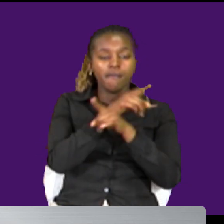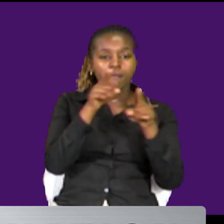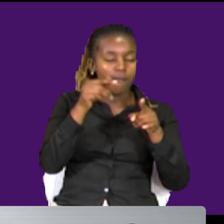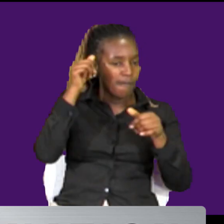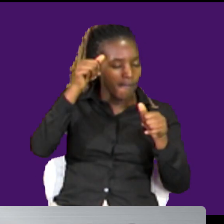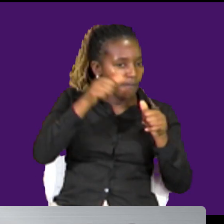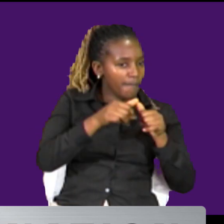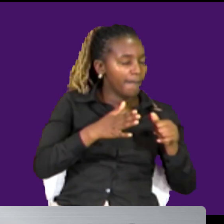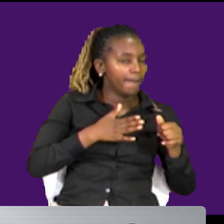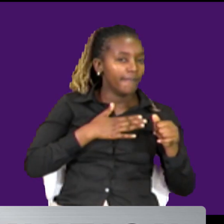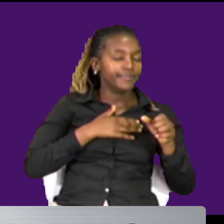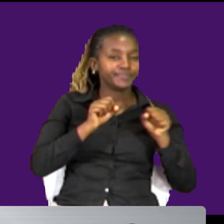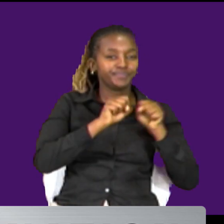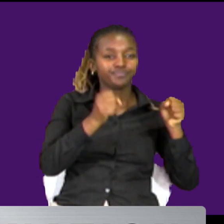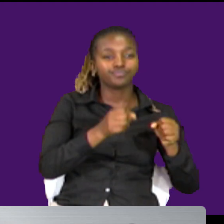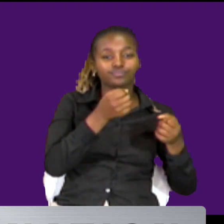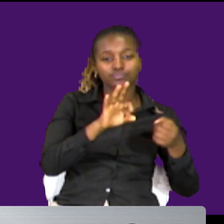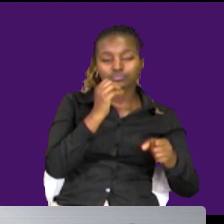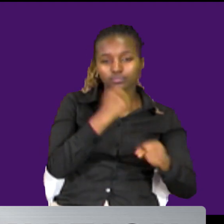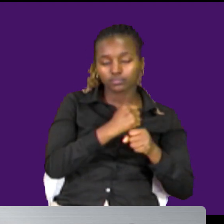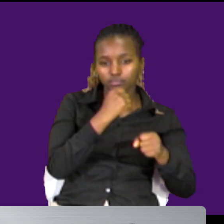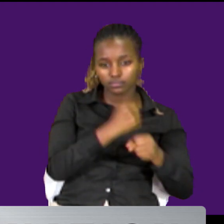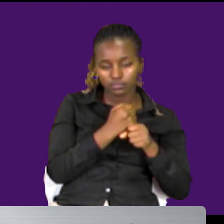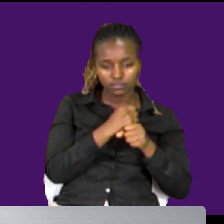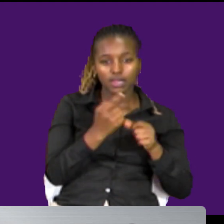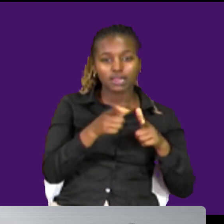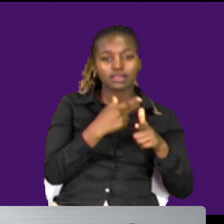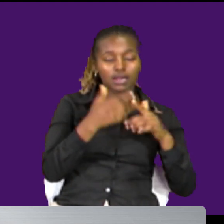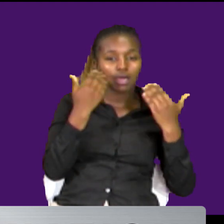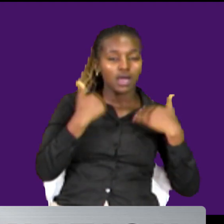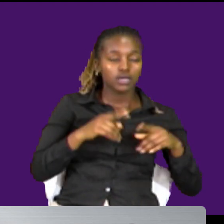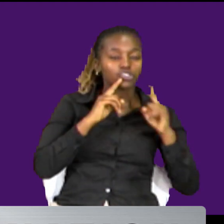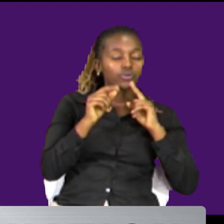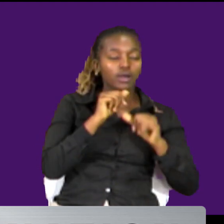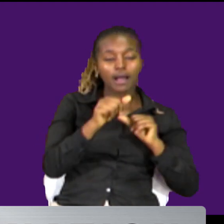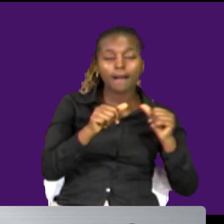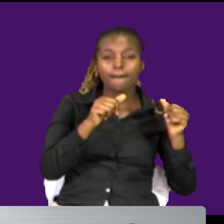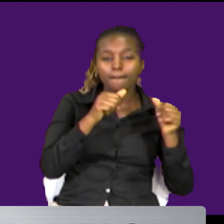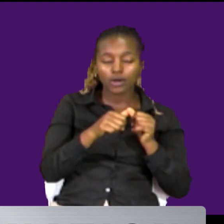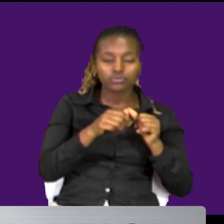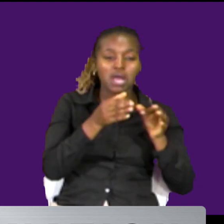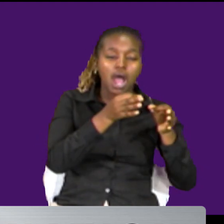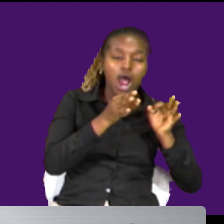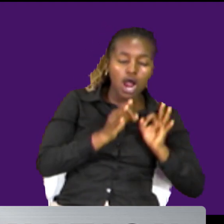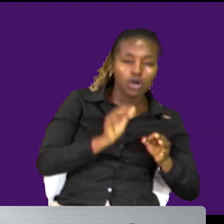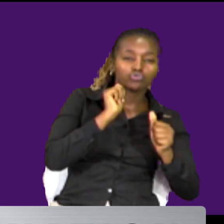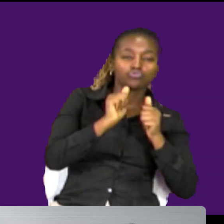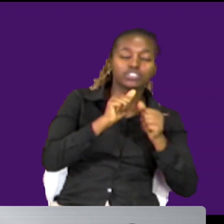how we mint money, Yes. and offshore accounts and issues like that,